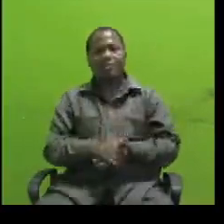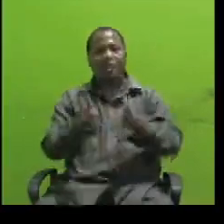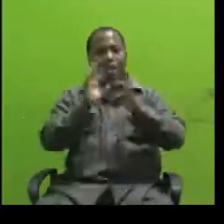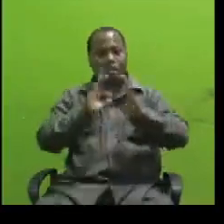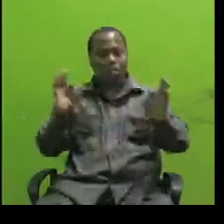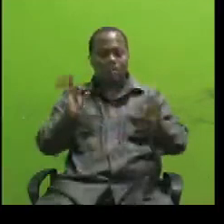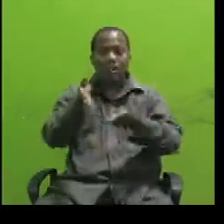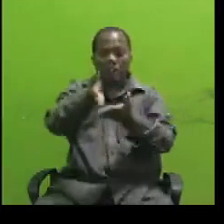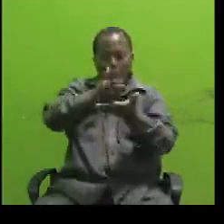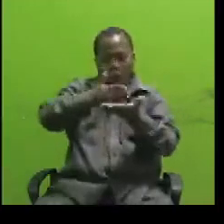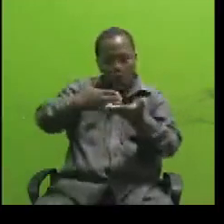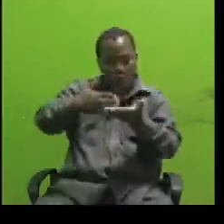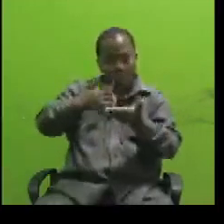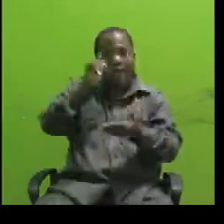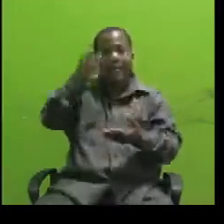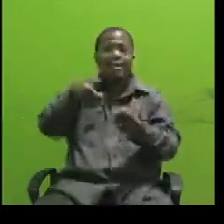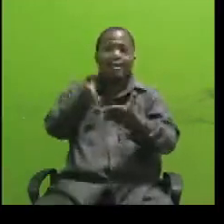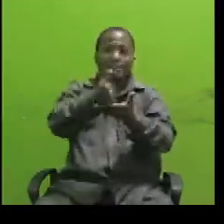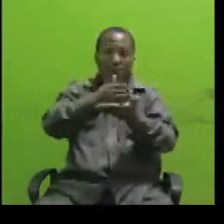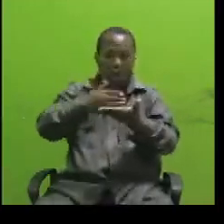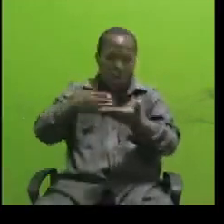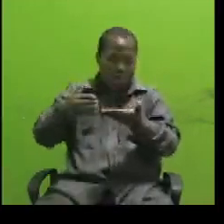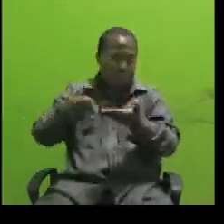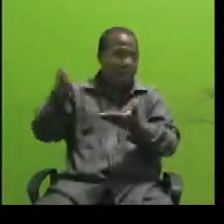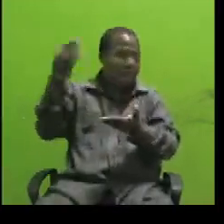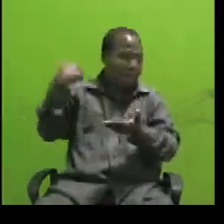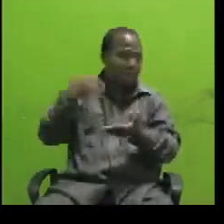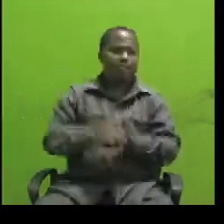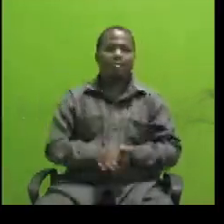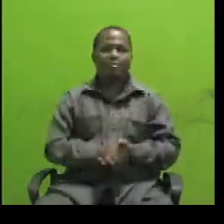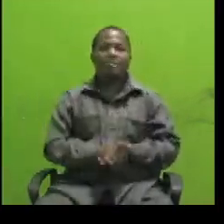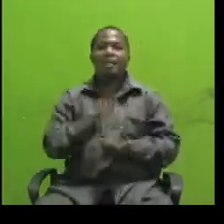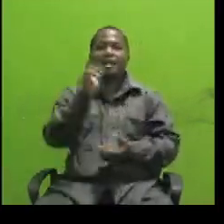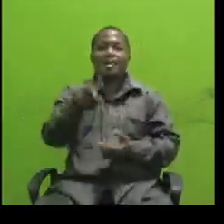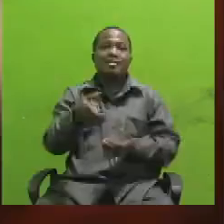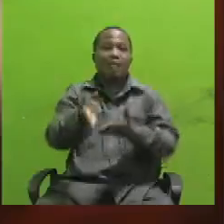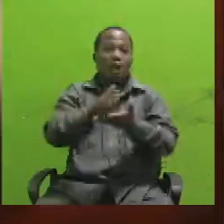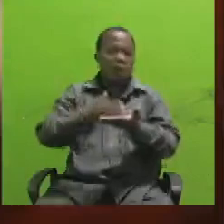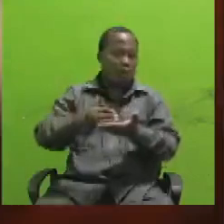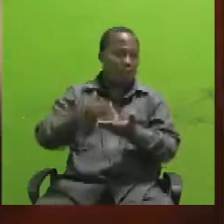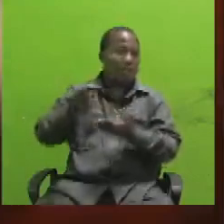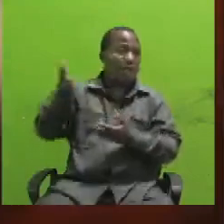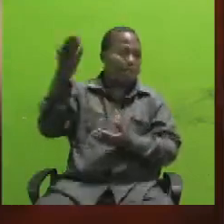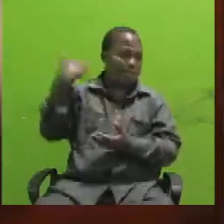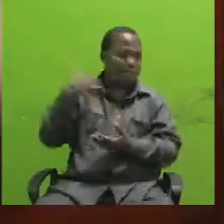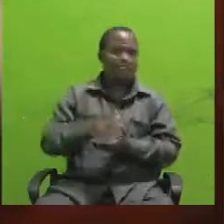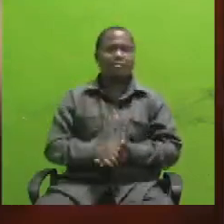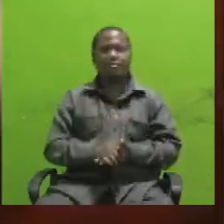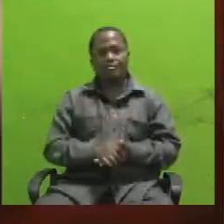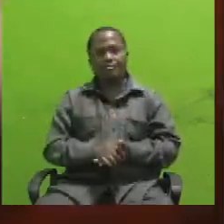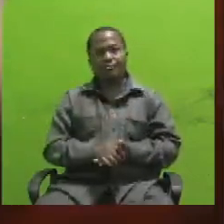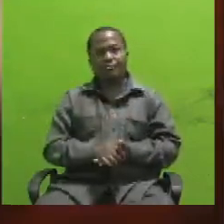Again. It is 4:15. Very good. It is 4:15. We are going to